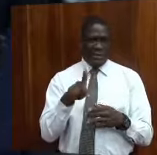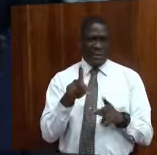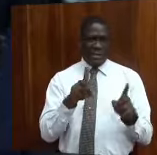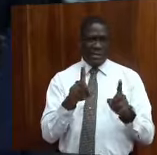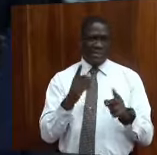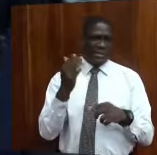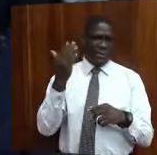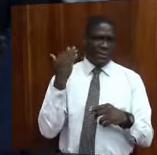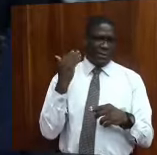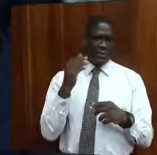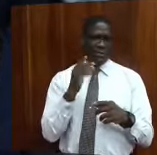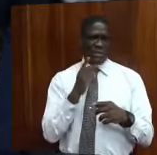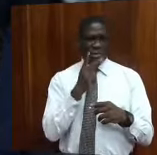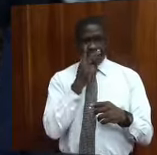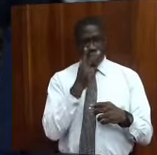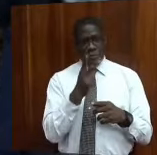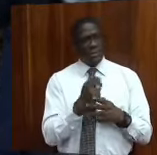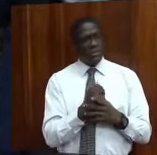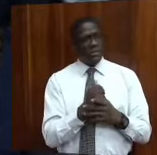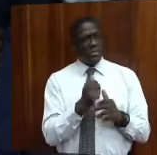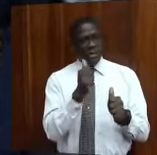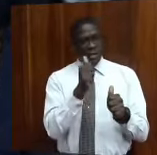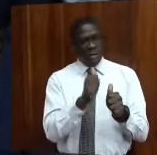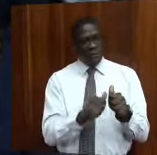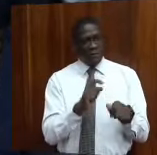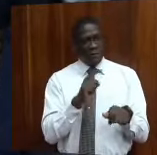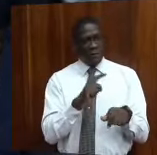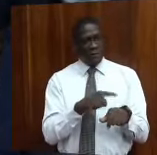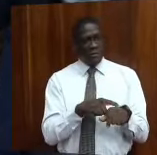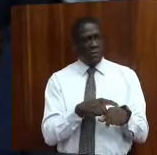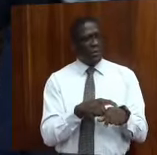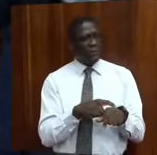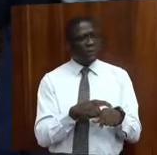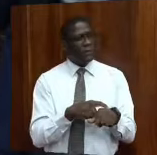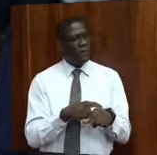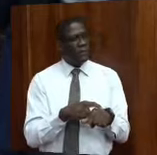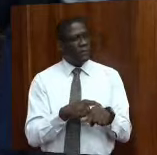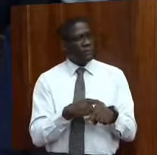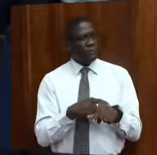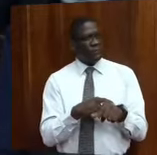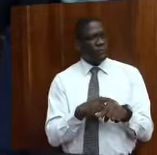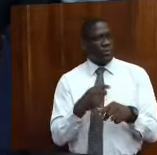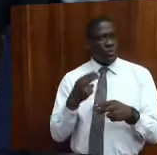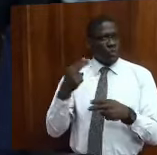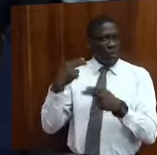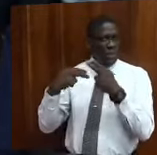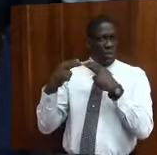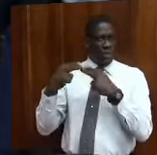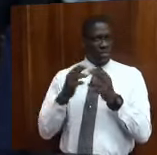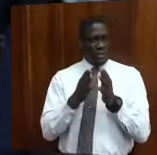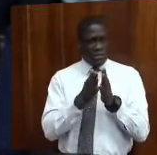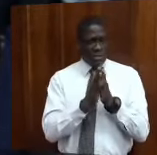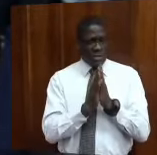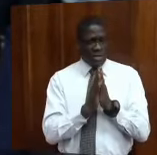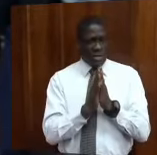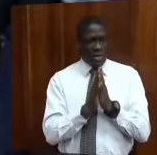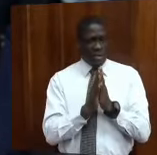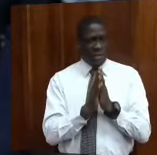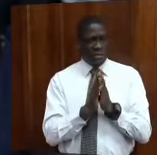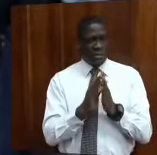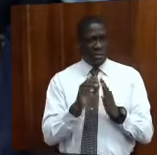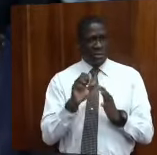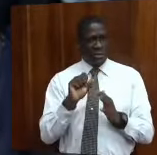And you will see, at every stage, when history has called upon us to lead at moments of structural transformation